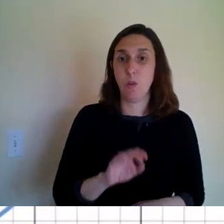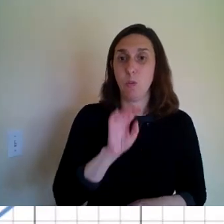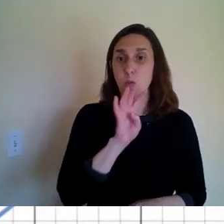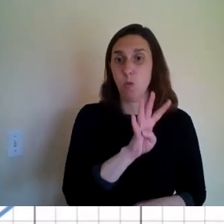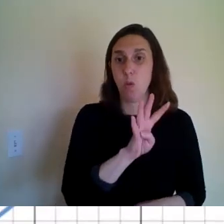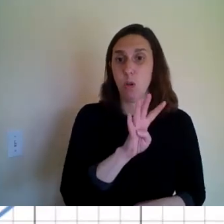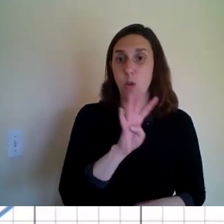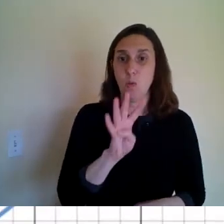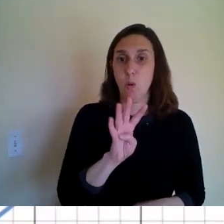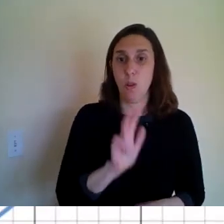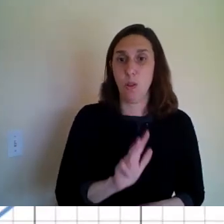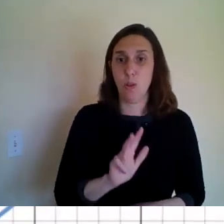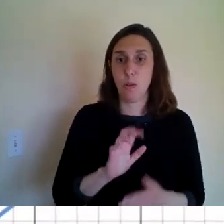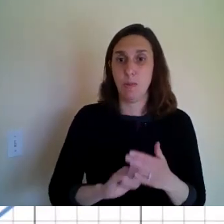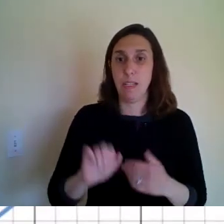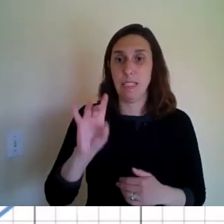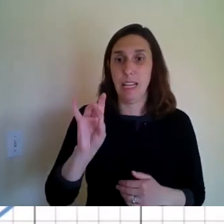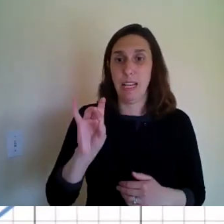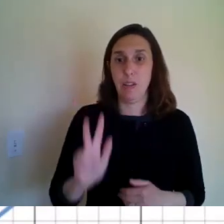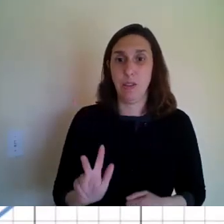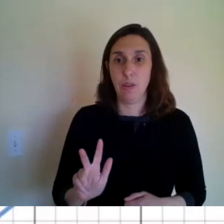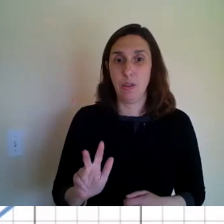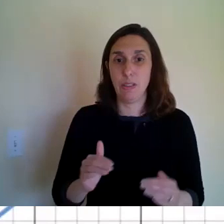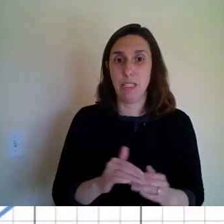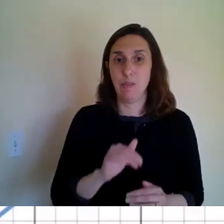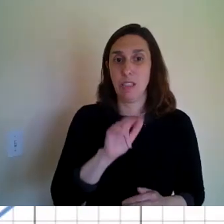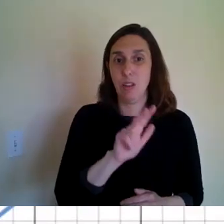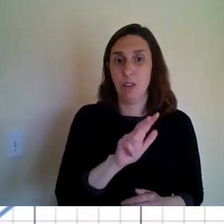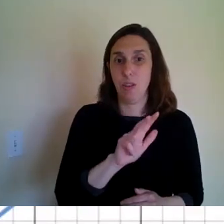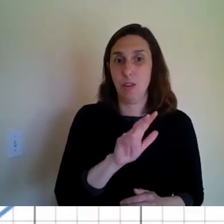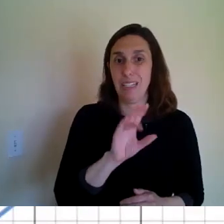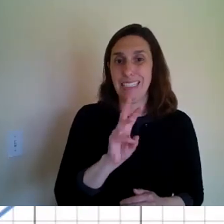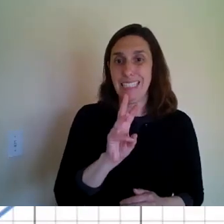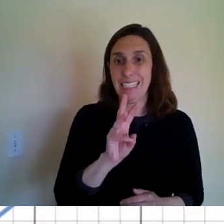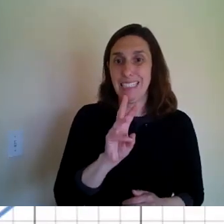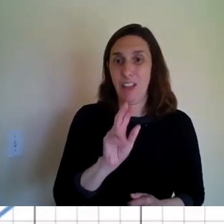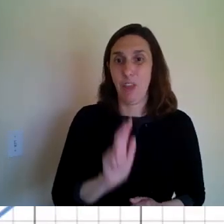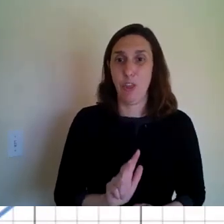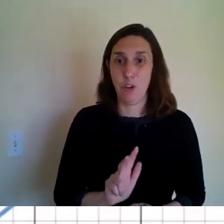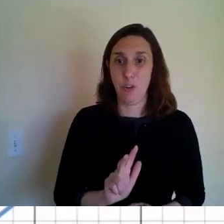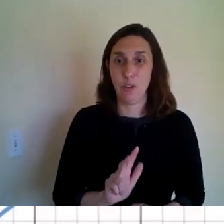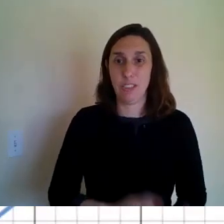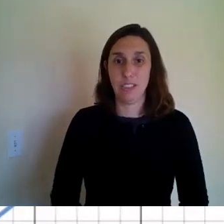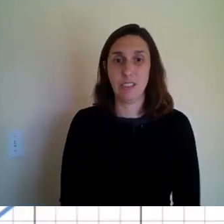44/3 minus 8/3, which is 36/3,